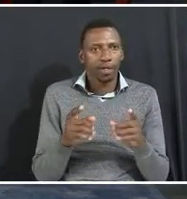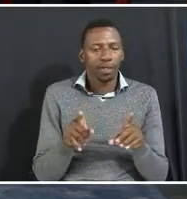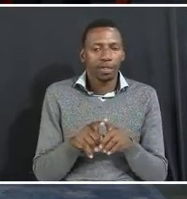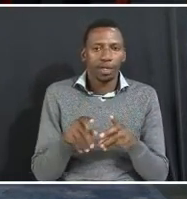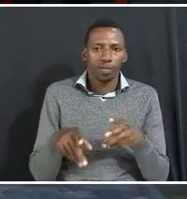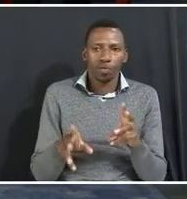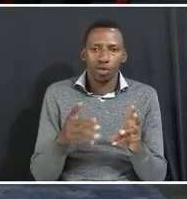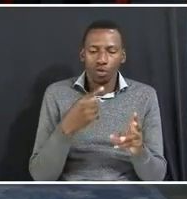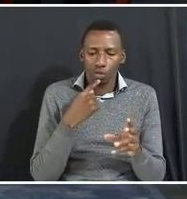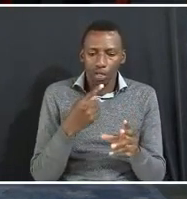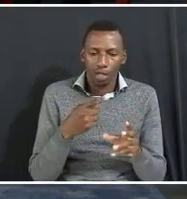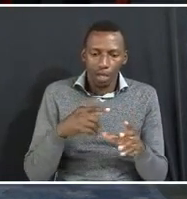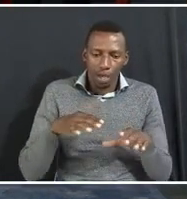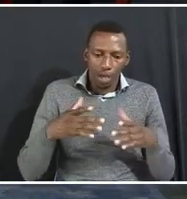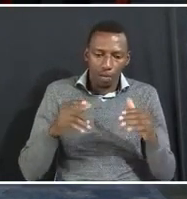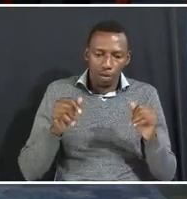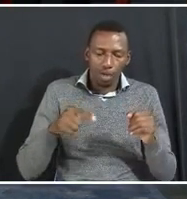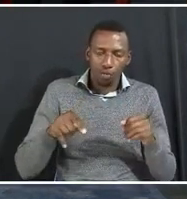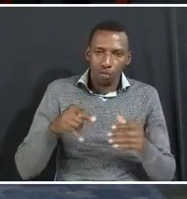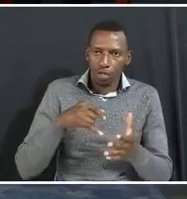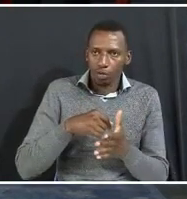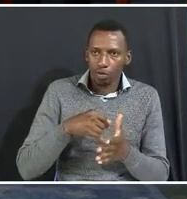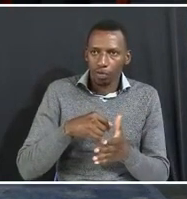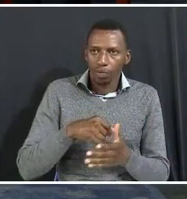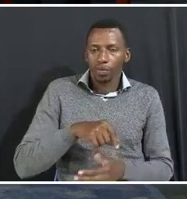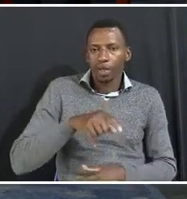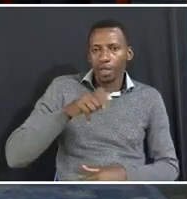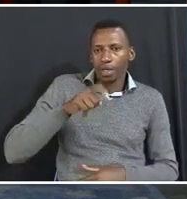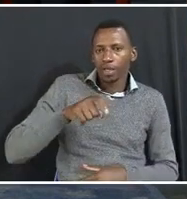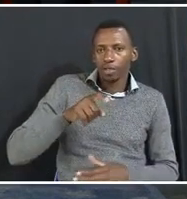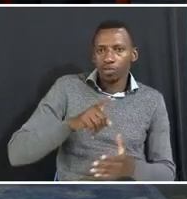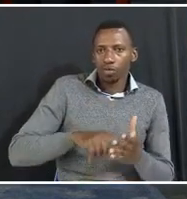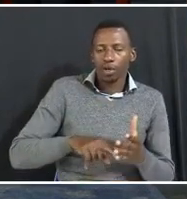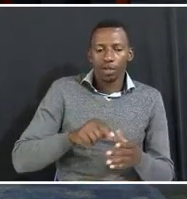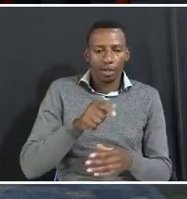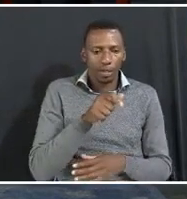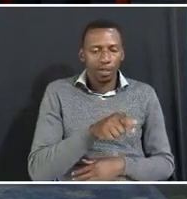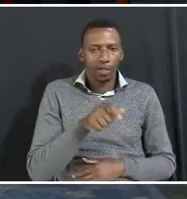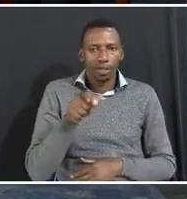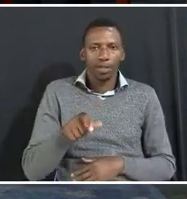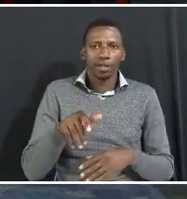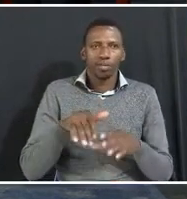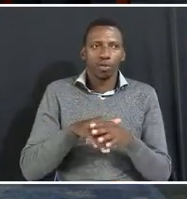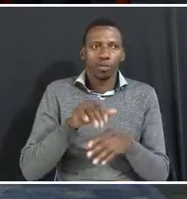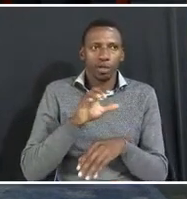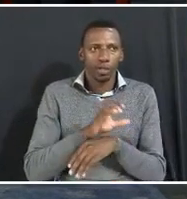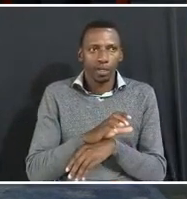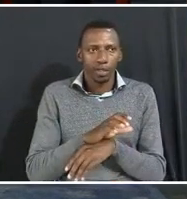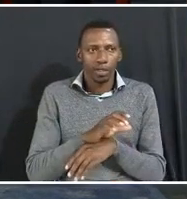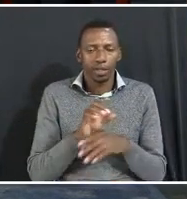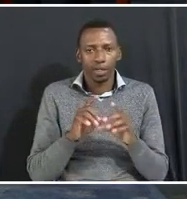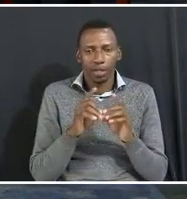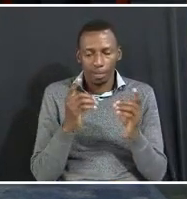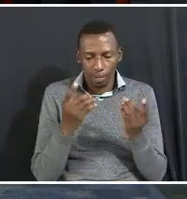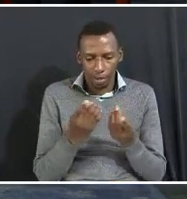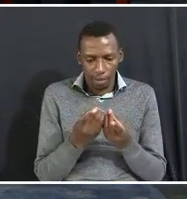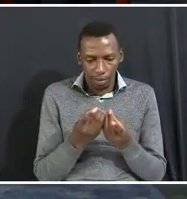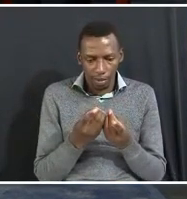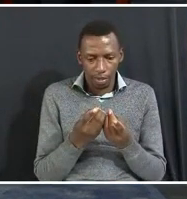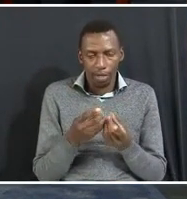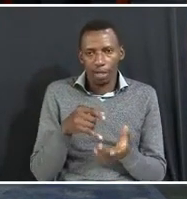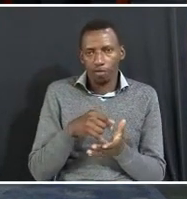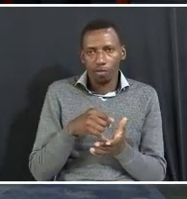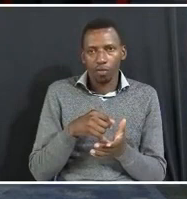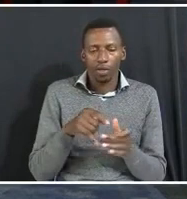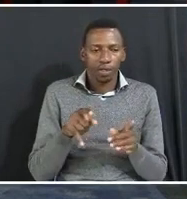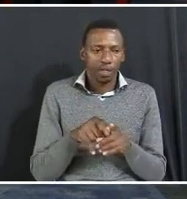how do we get involved, requires that every church member is involved. And this deacon and deaconess is also a church member.